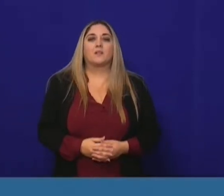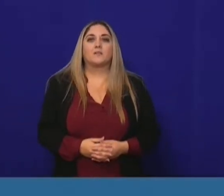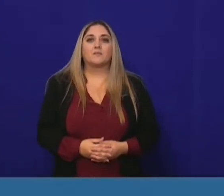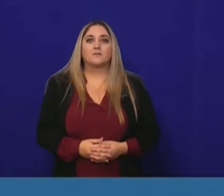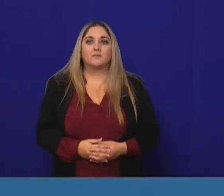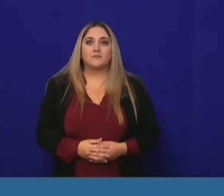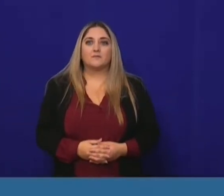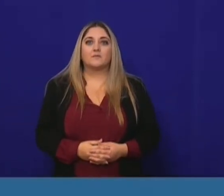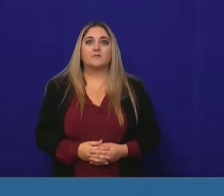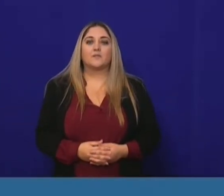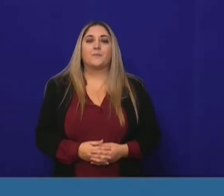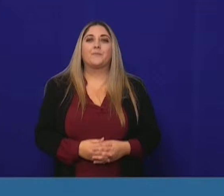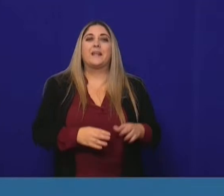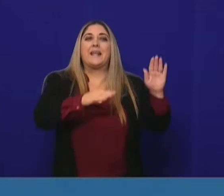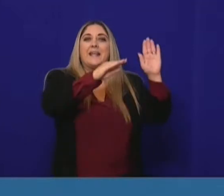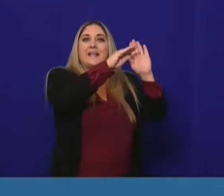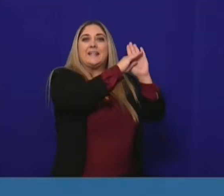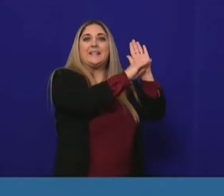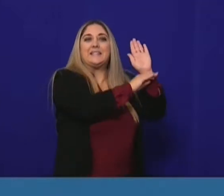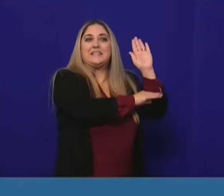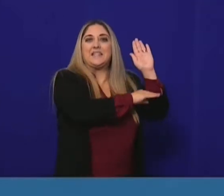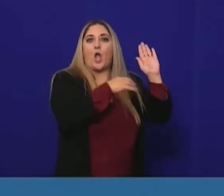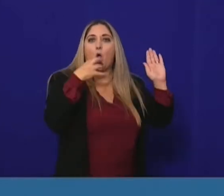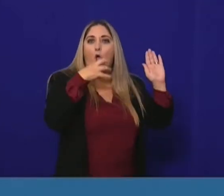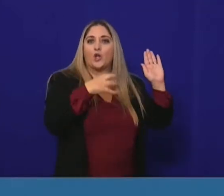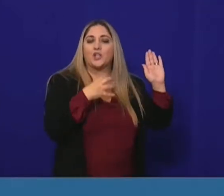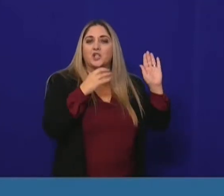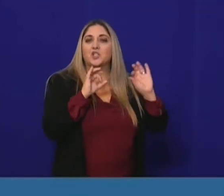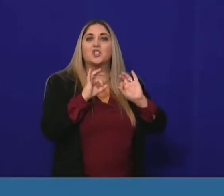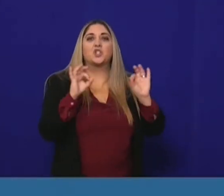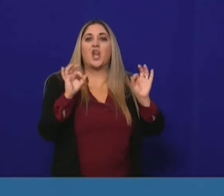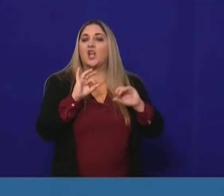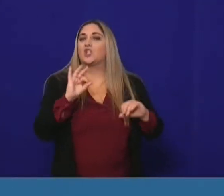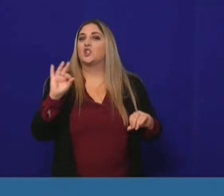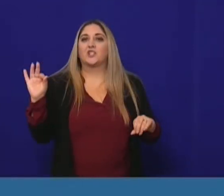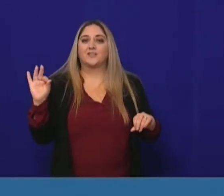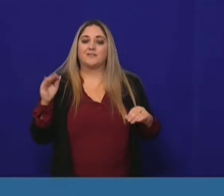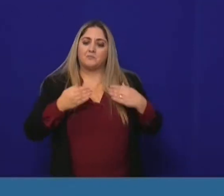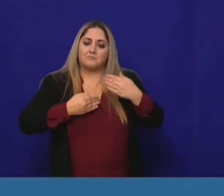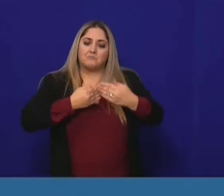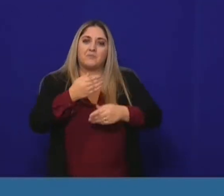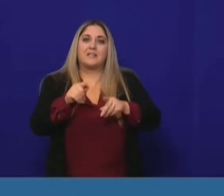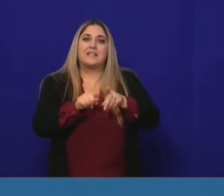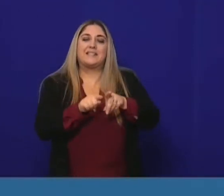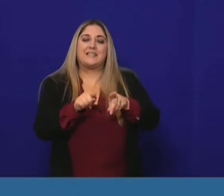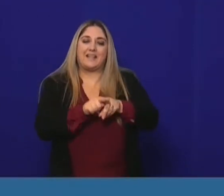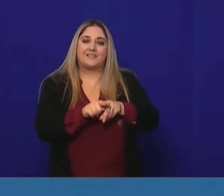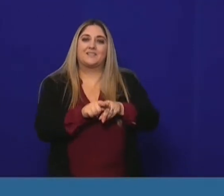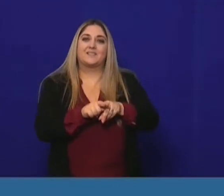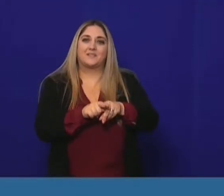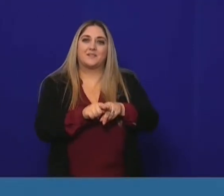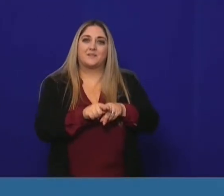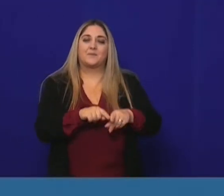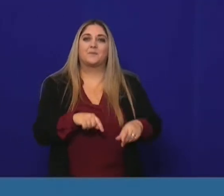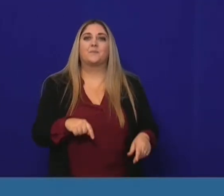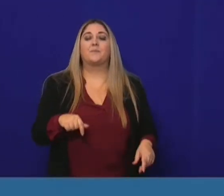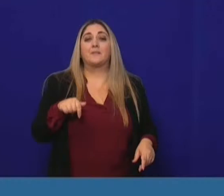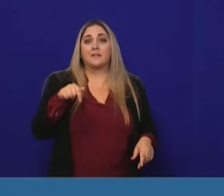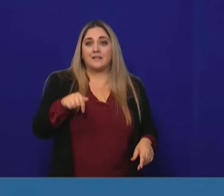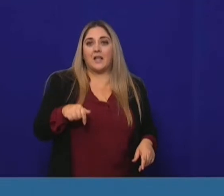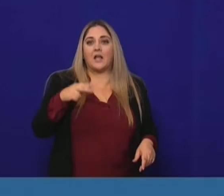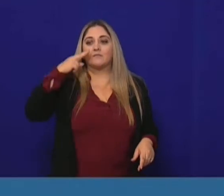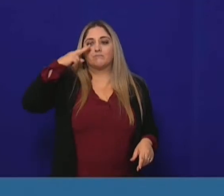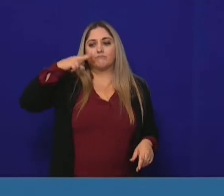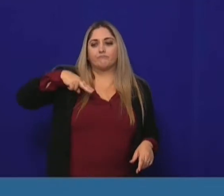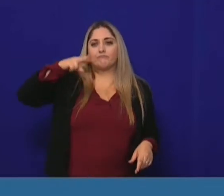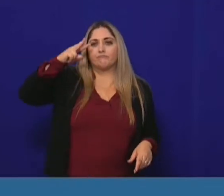Fuq l-Amber countries din il-ġimgħa ma kellniex changes minn dawk li kellna propju l-ġimgħa l-oħra, fakarkom li dan ukoll qegħdin nagħmlu